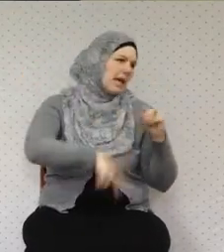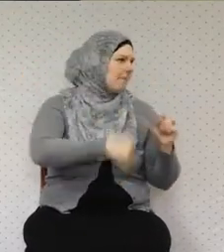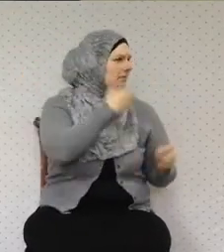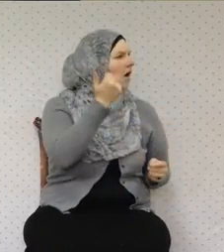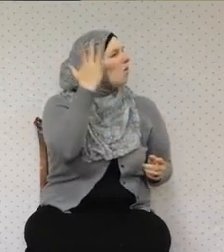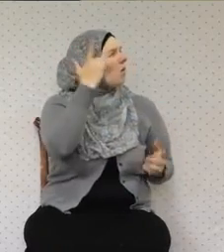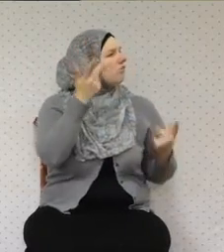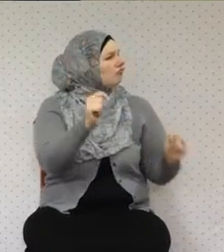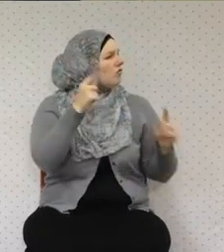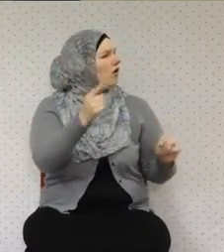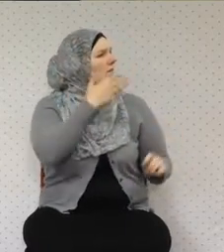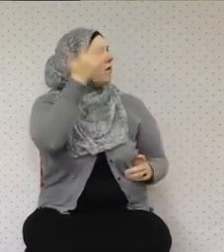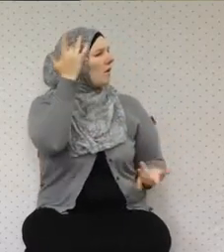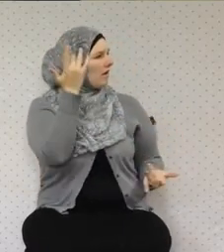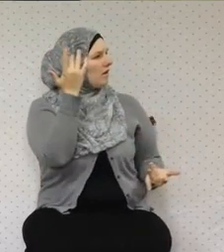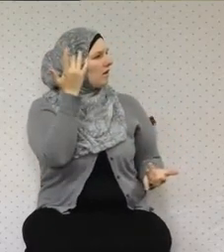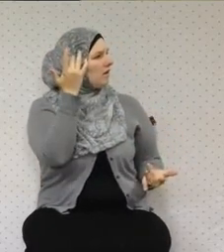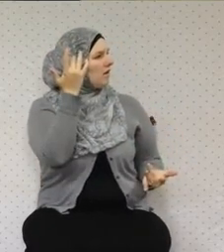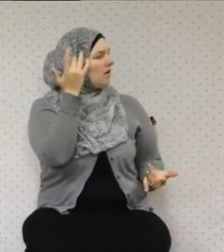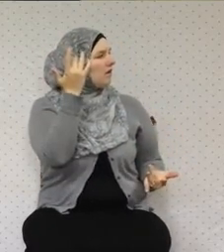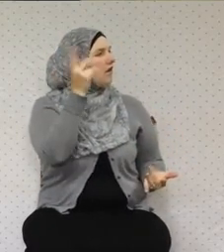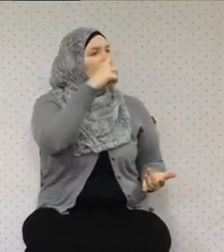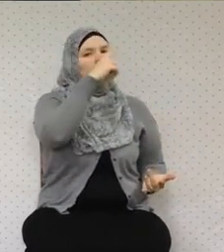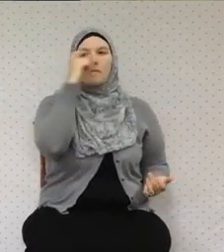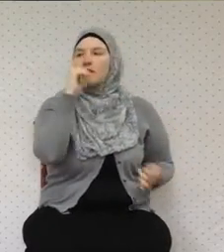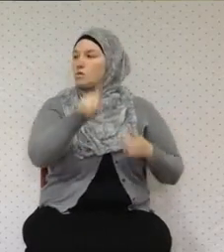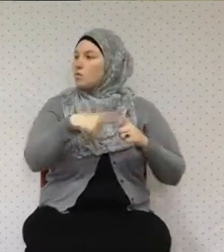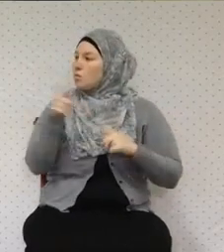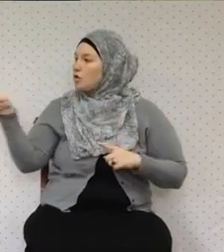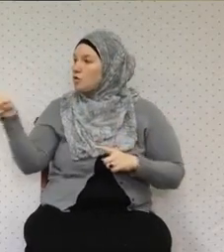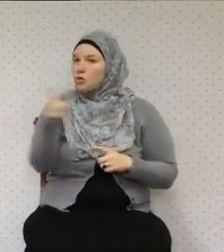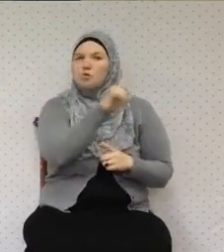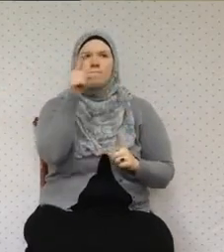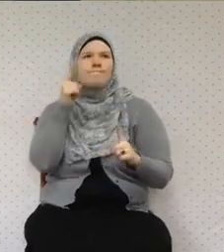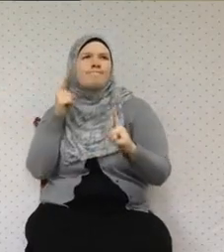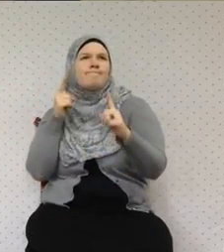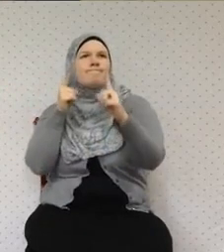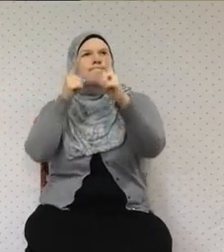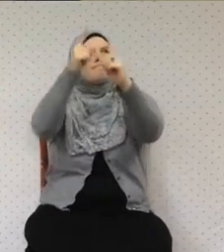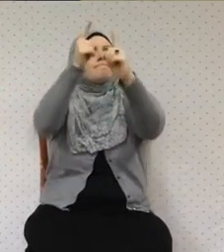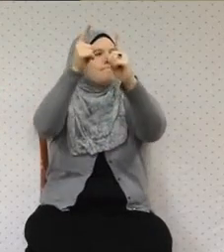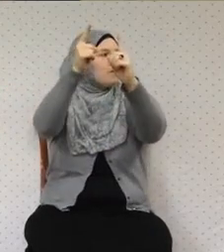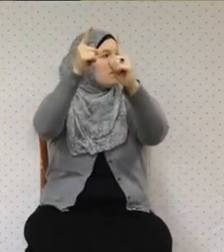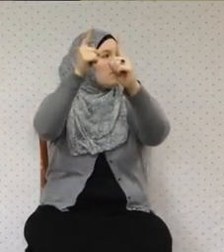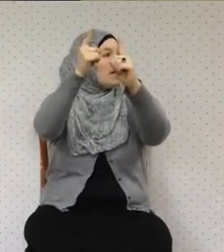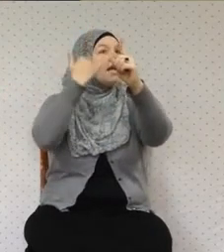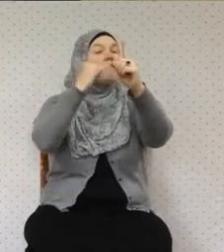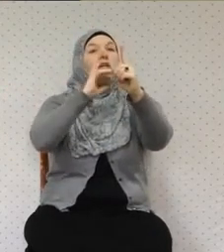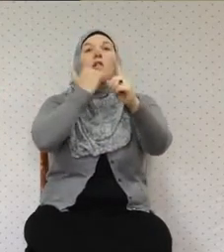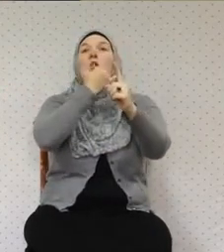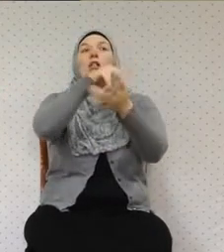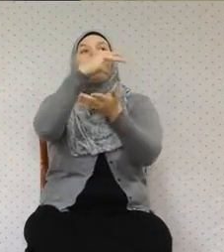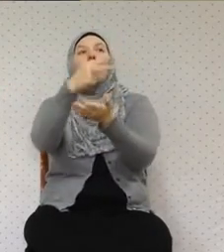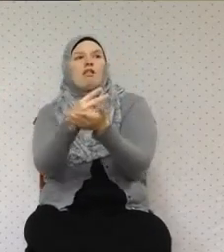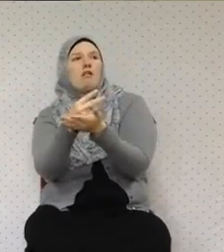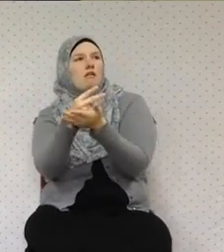be the best? It is because when you aim high, at least when you fall,